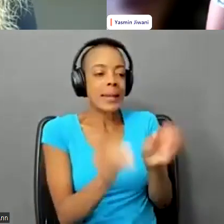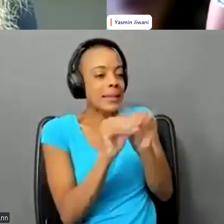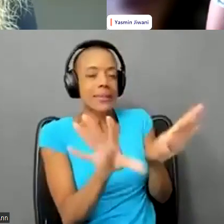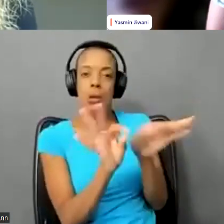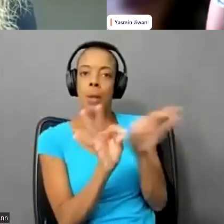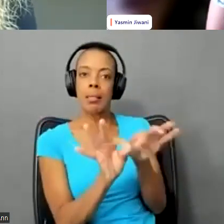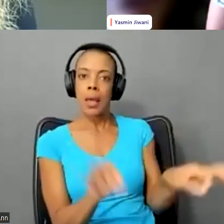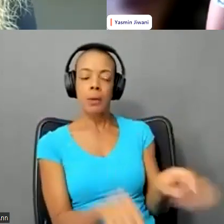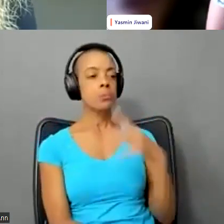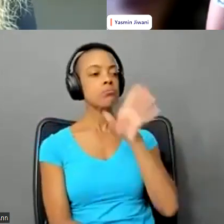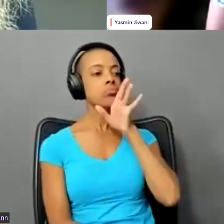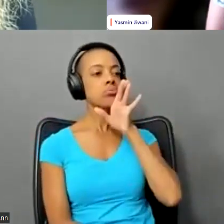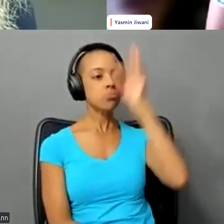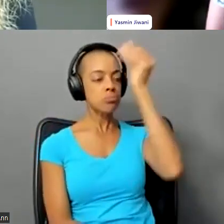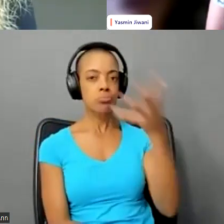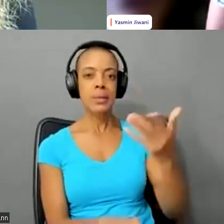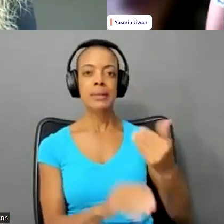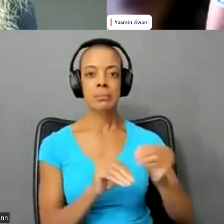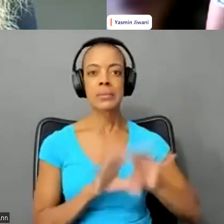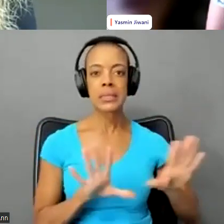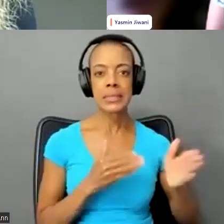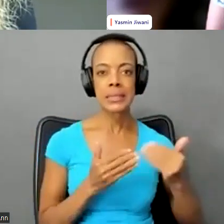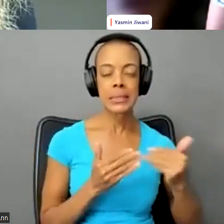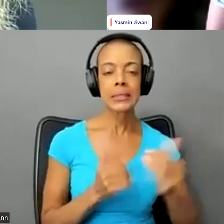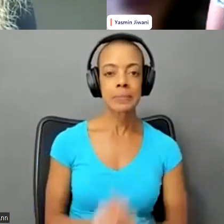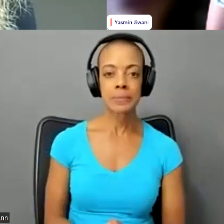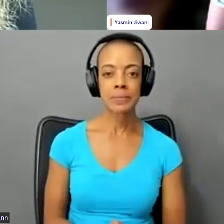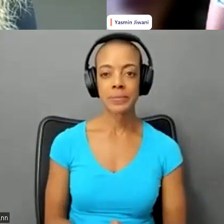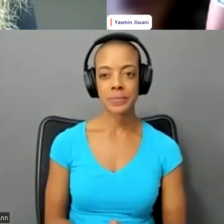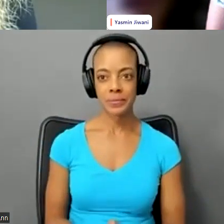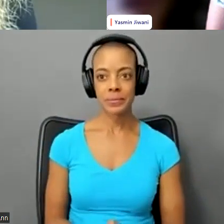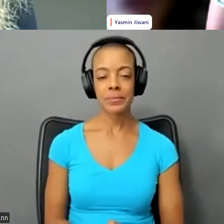That's great. Thank you. And we will share those resources. I know everyone will be excited to go through